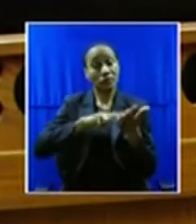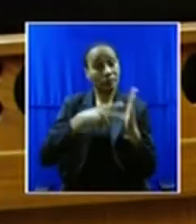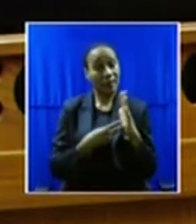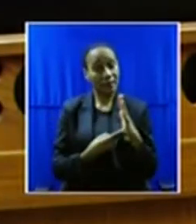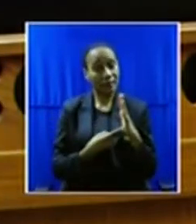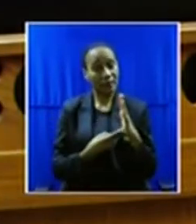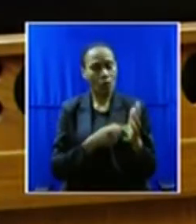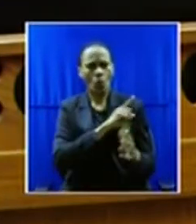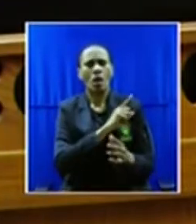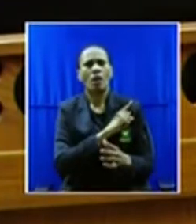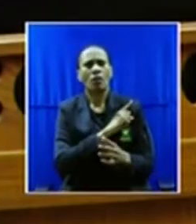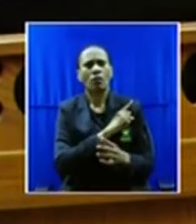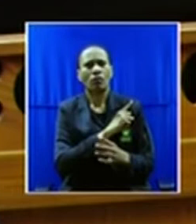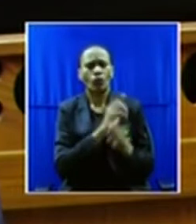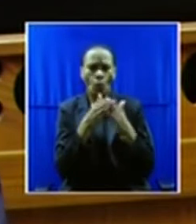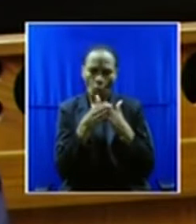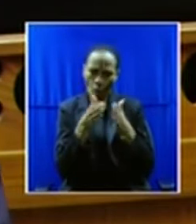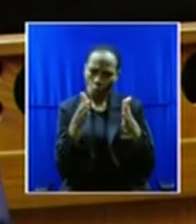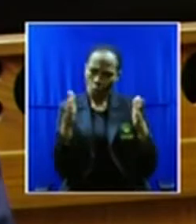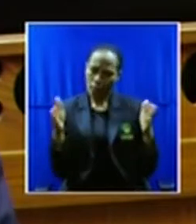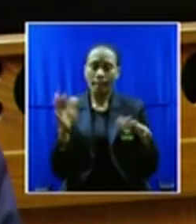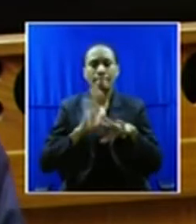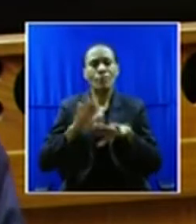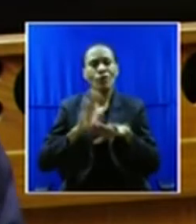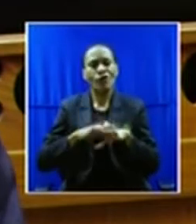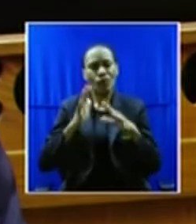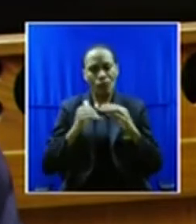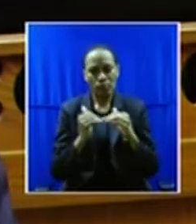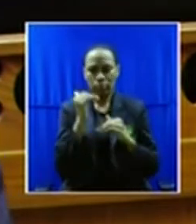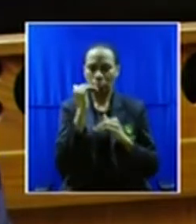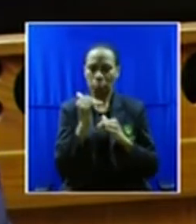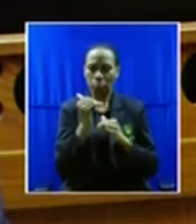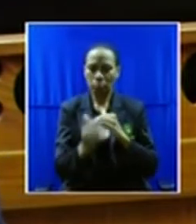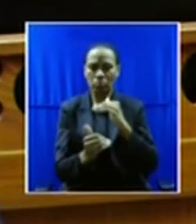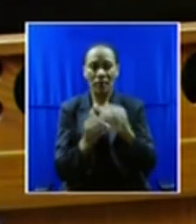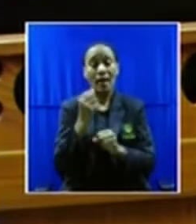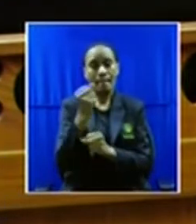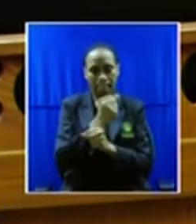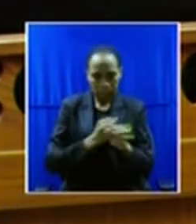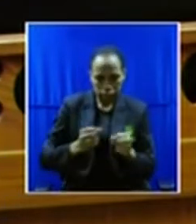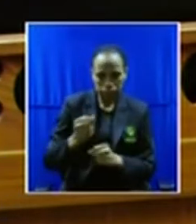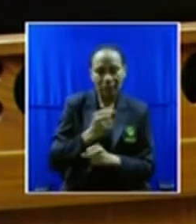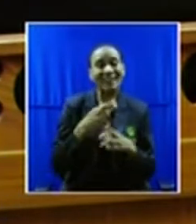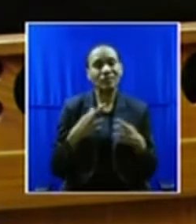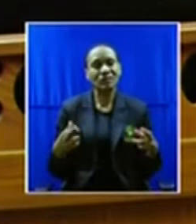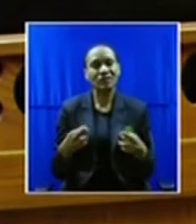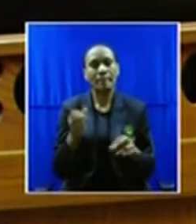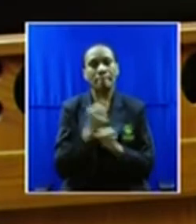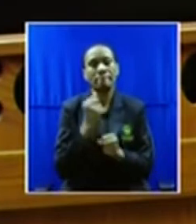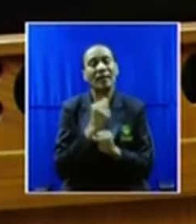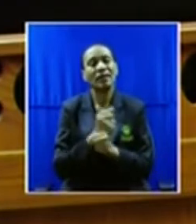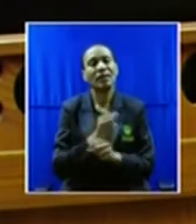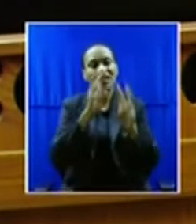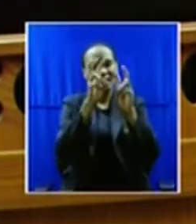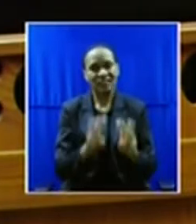to provide a substantial increase in the contribution of renewable energy sources, battery